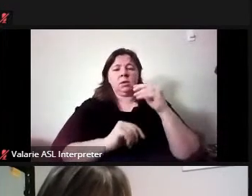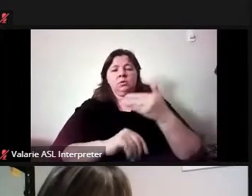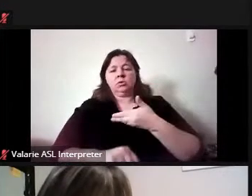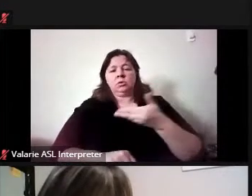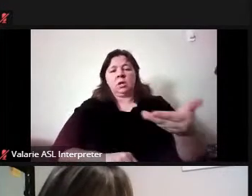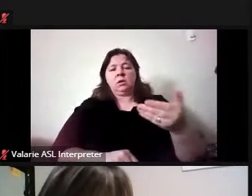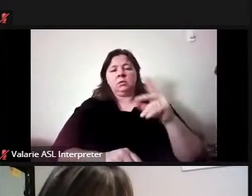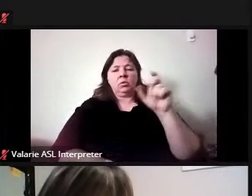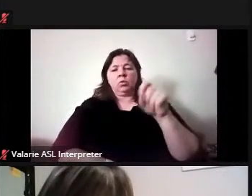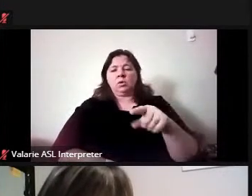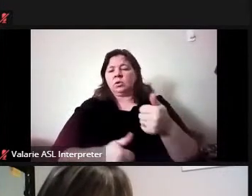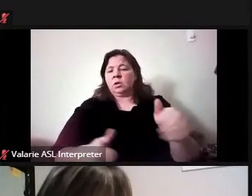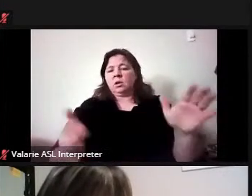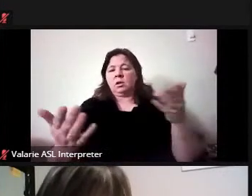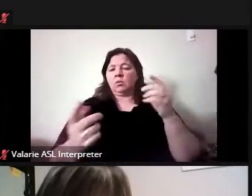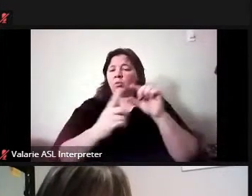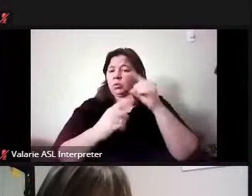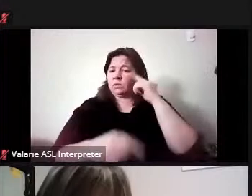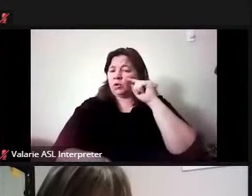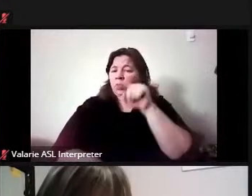have any words for him?